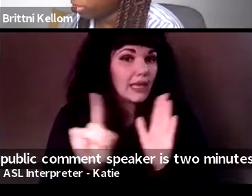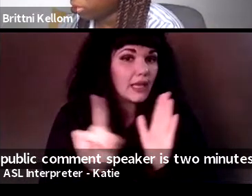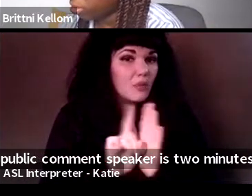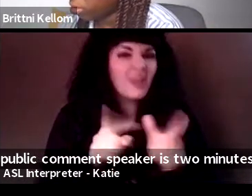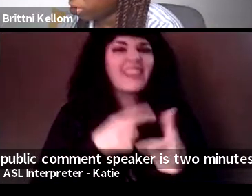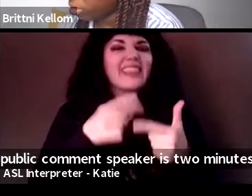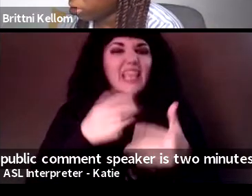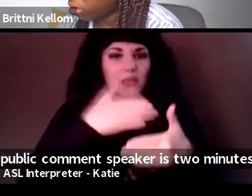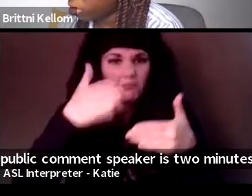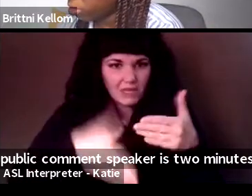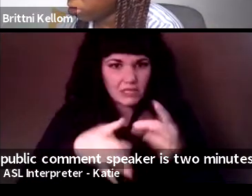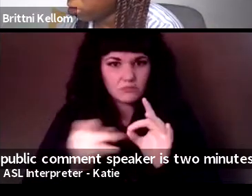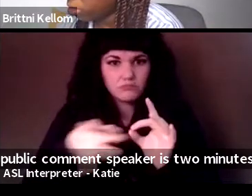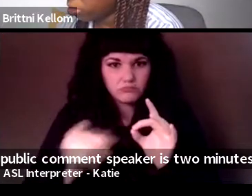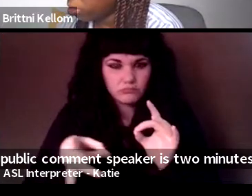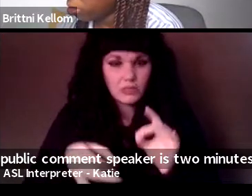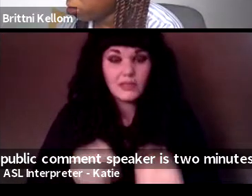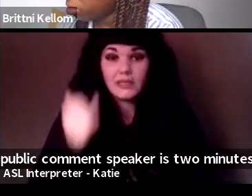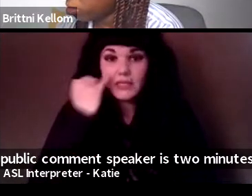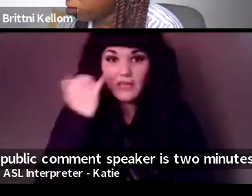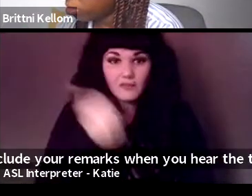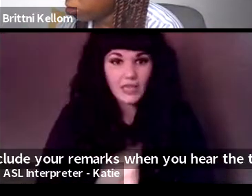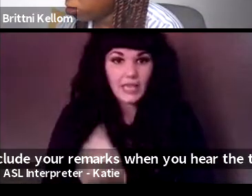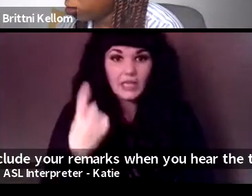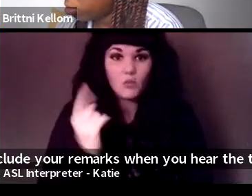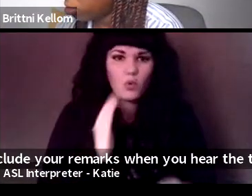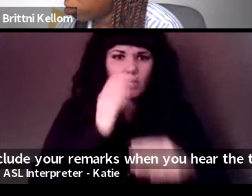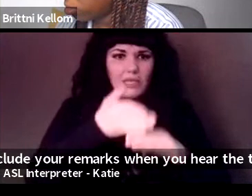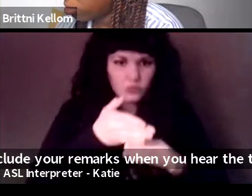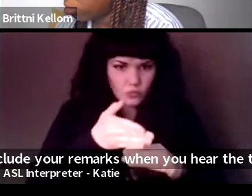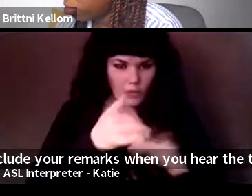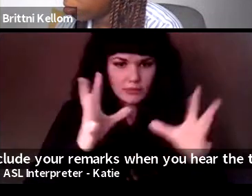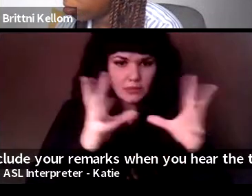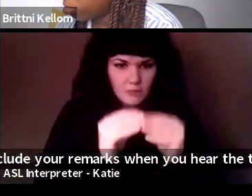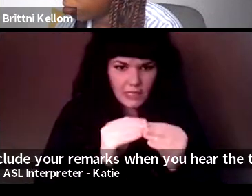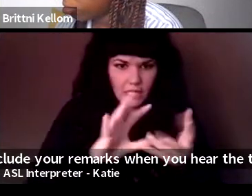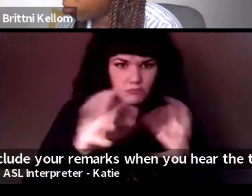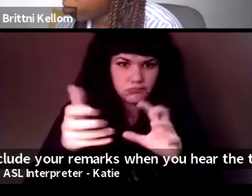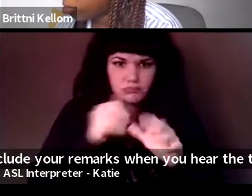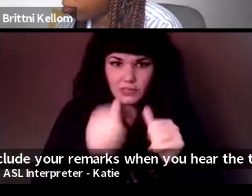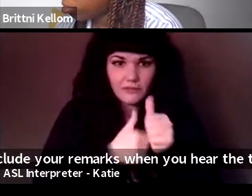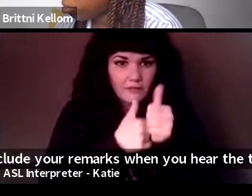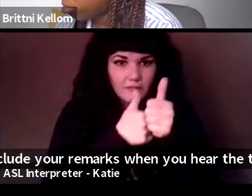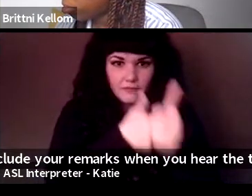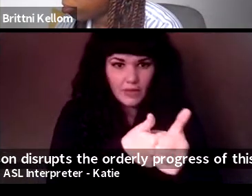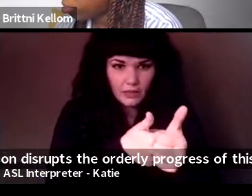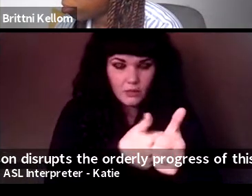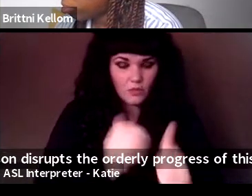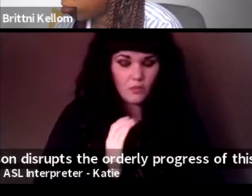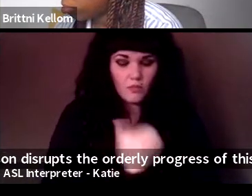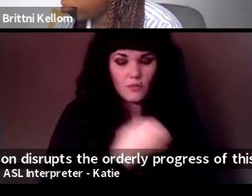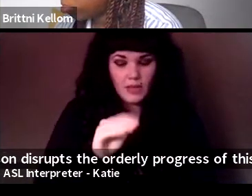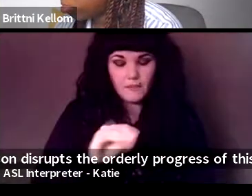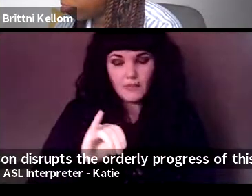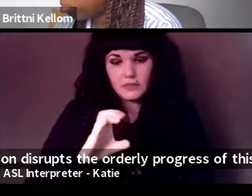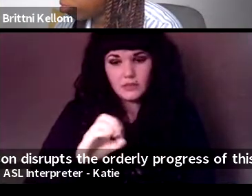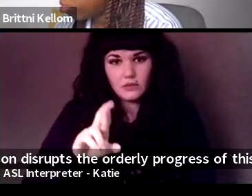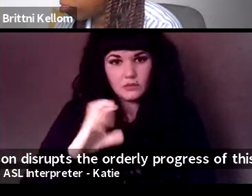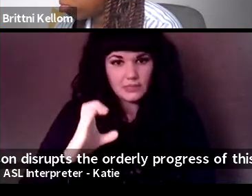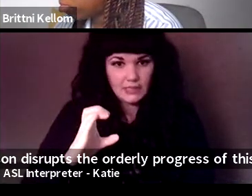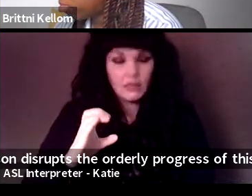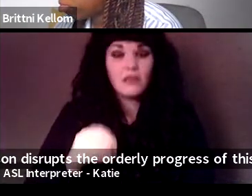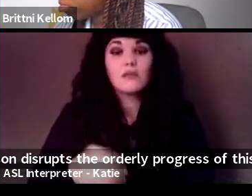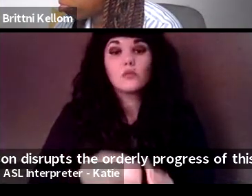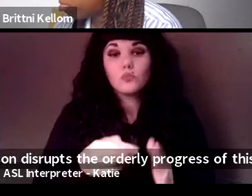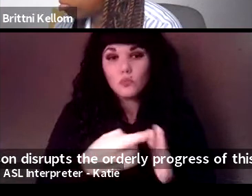person disrupts the orderly progress of this meeting or refuses to comply with applicable MICRC guidelines and rules, the